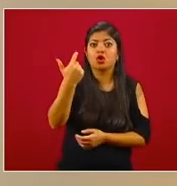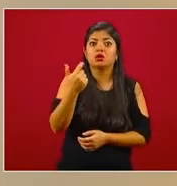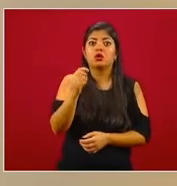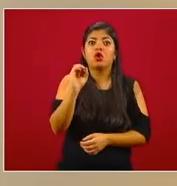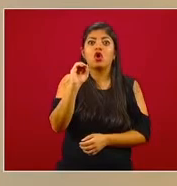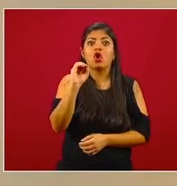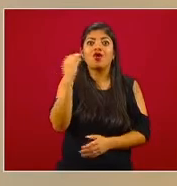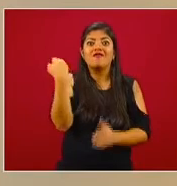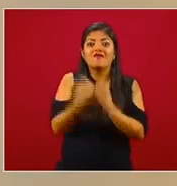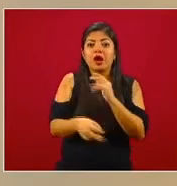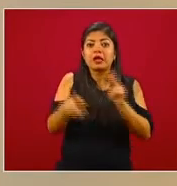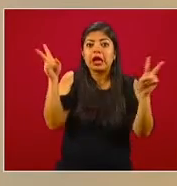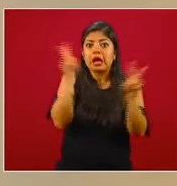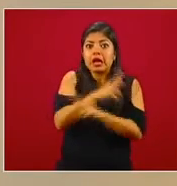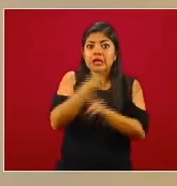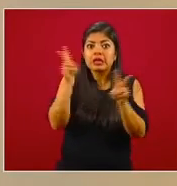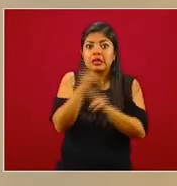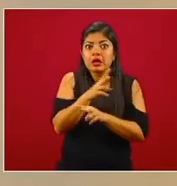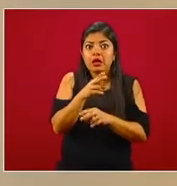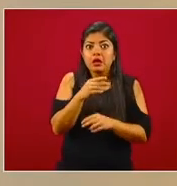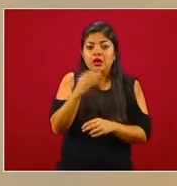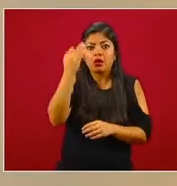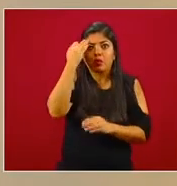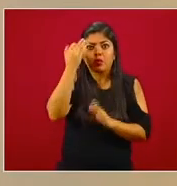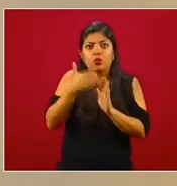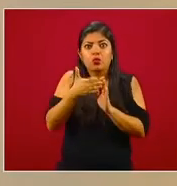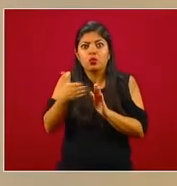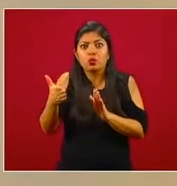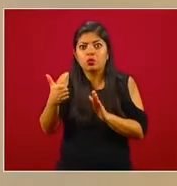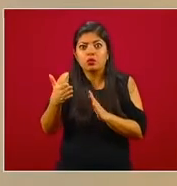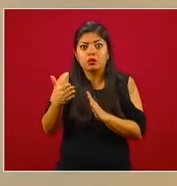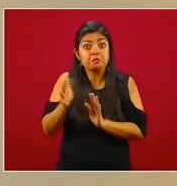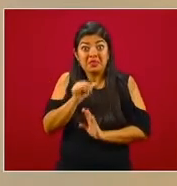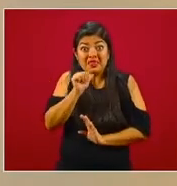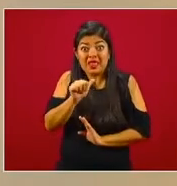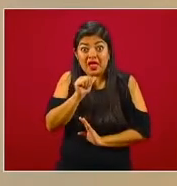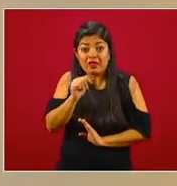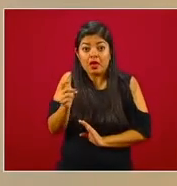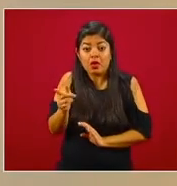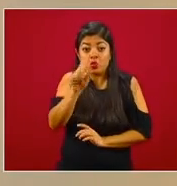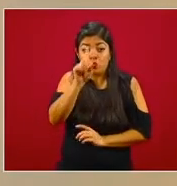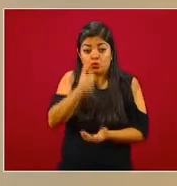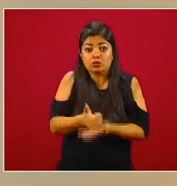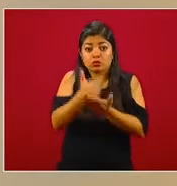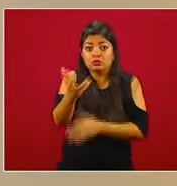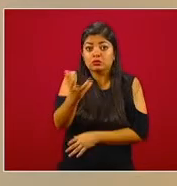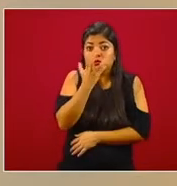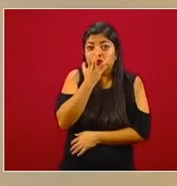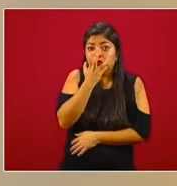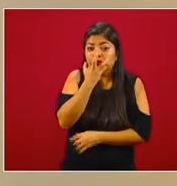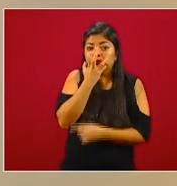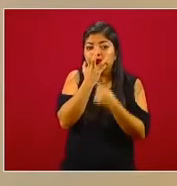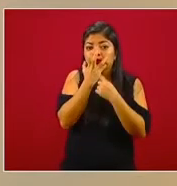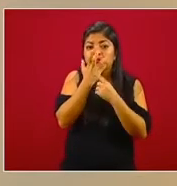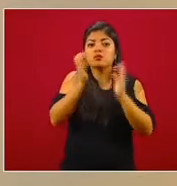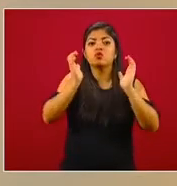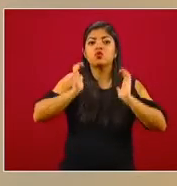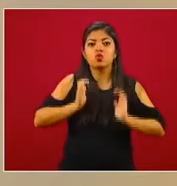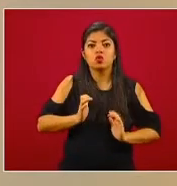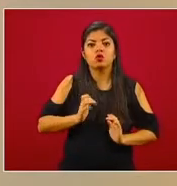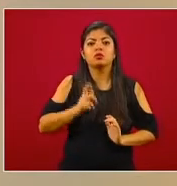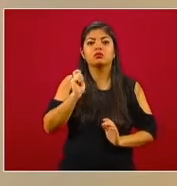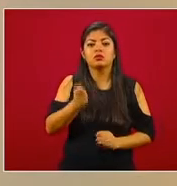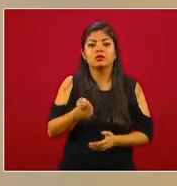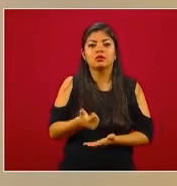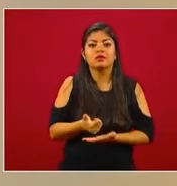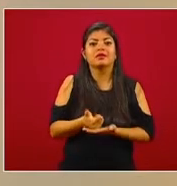falta de when there is oxigenación not no ha sido tan an prolongada, extensive eso lung puede damage, ayudar or where the a lack of que su oxygen hasn't organismo been present resista, for